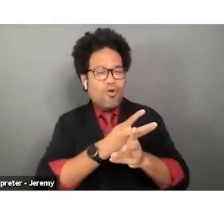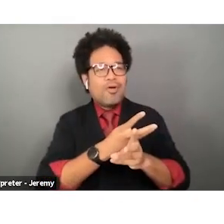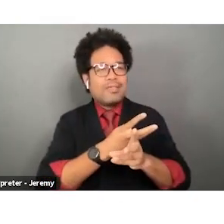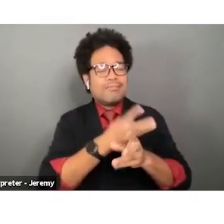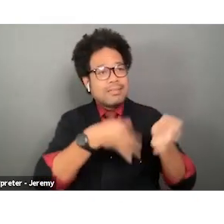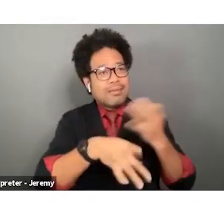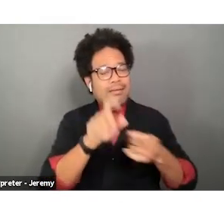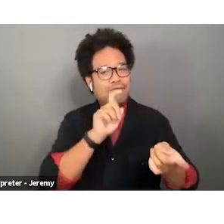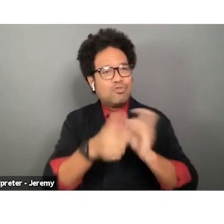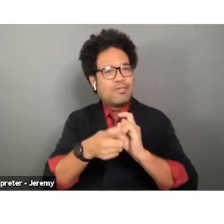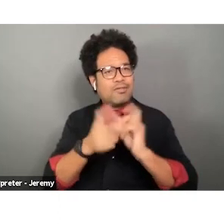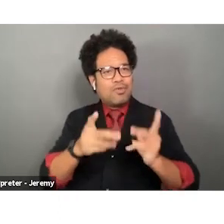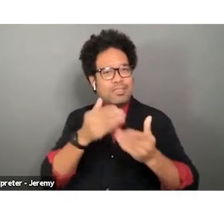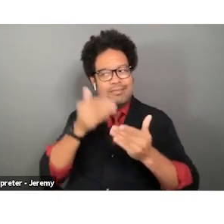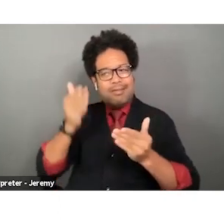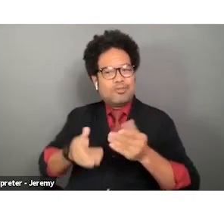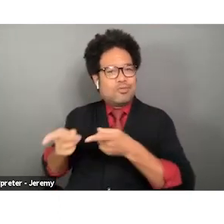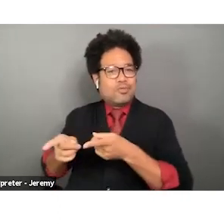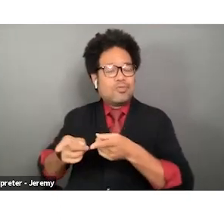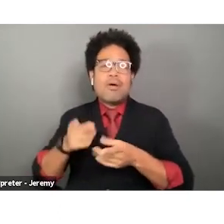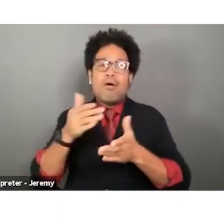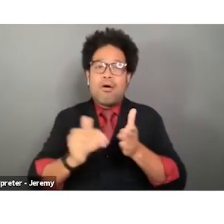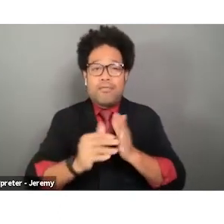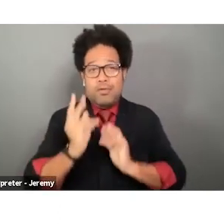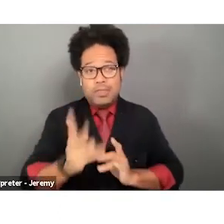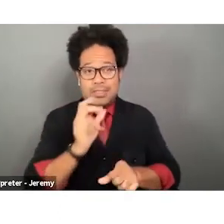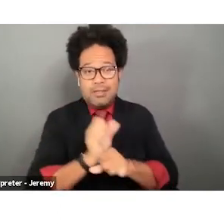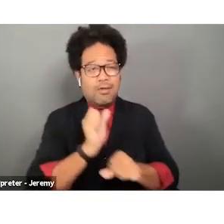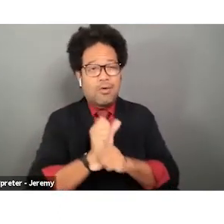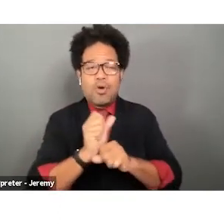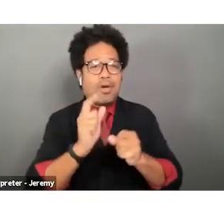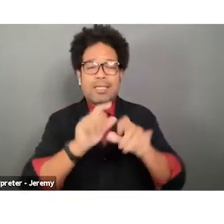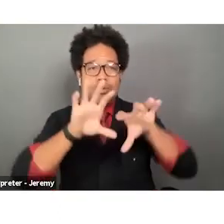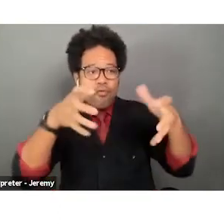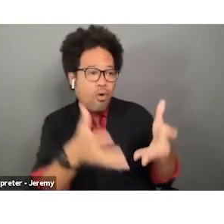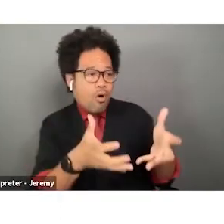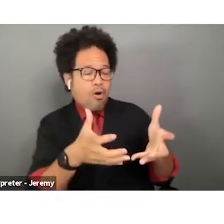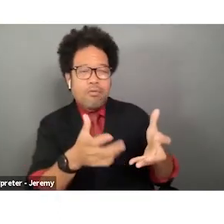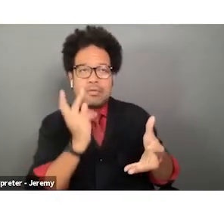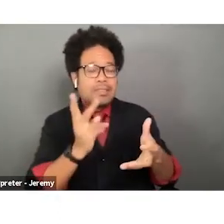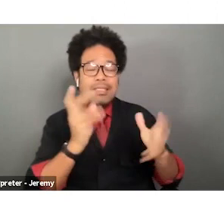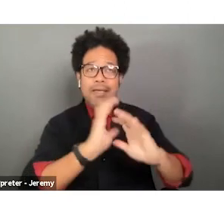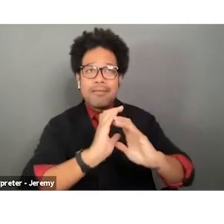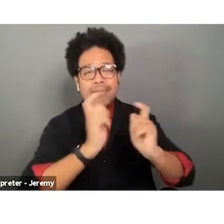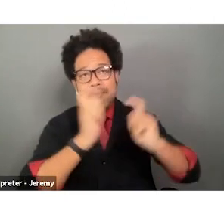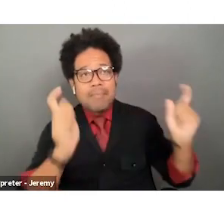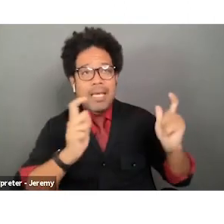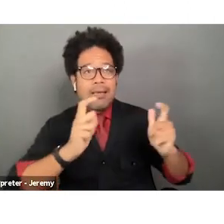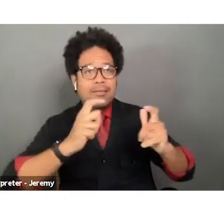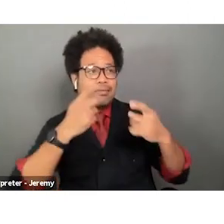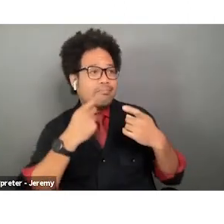you. I think oftentimes that we see this work as something that's overarching, or there's going to be some big win or some big success,